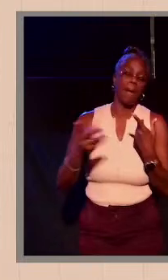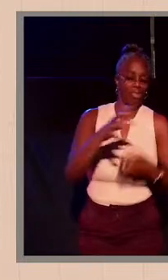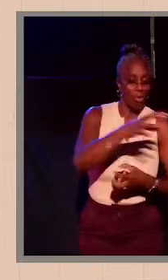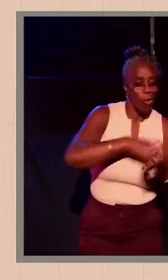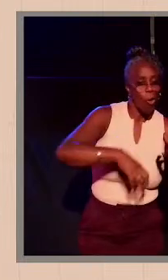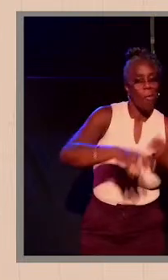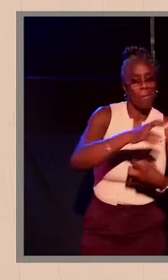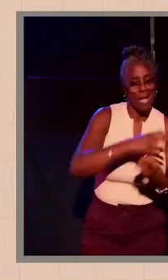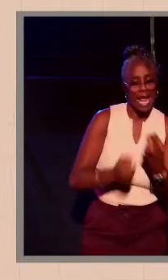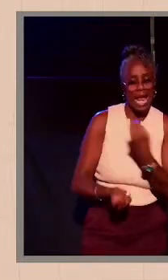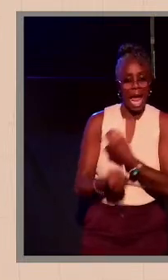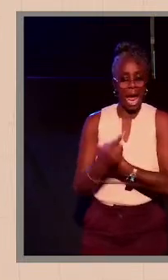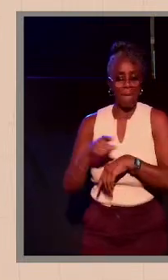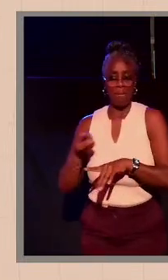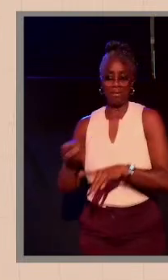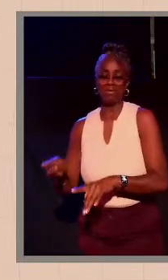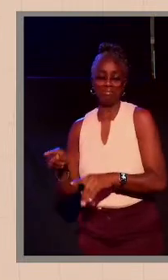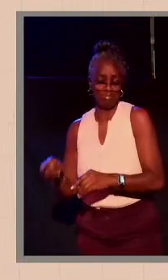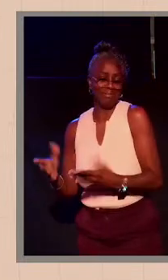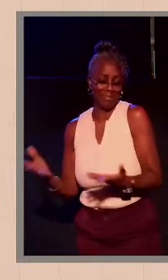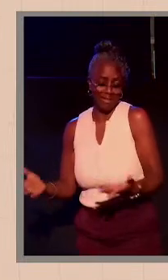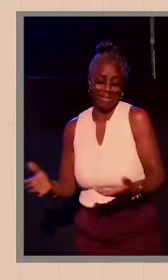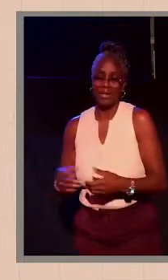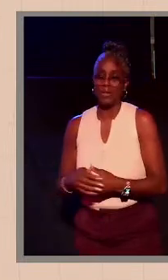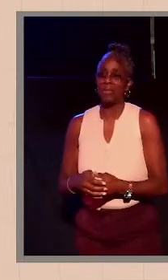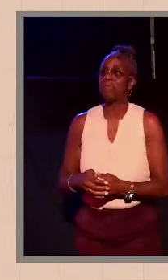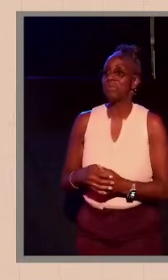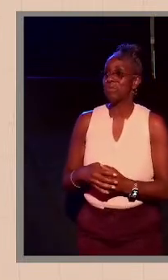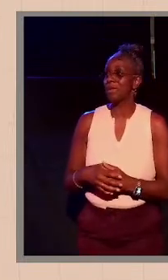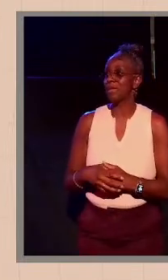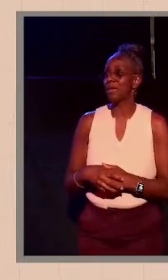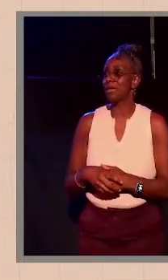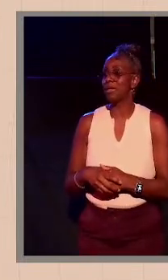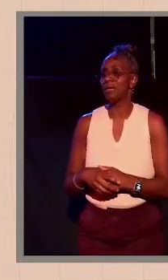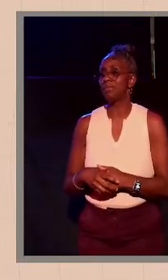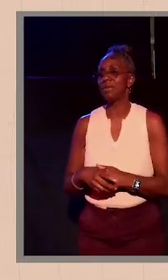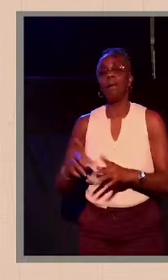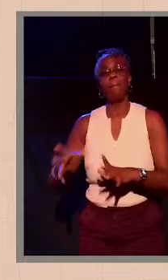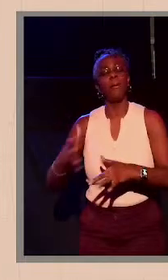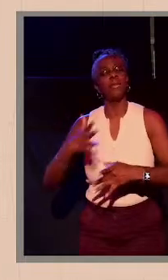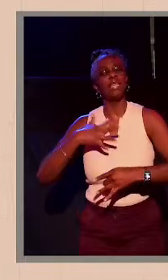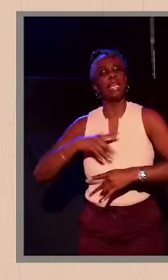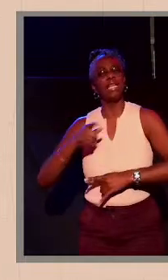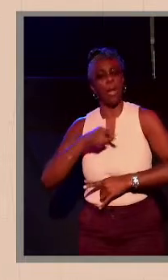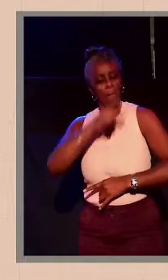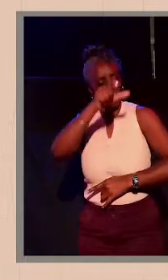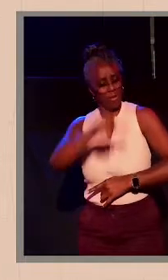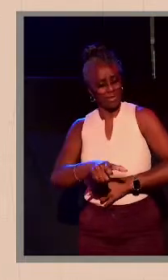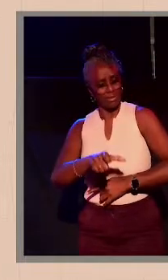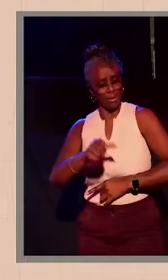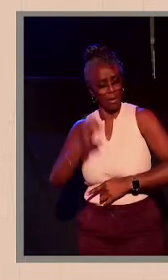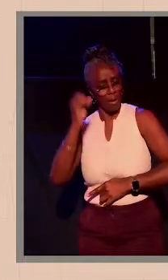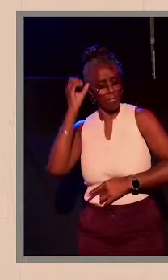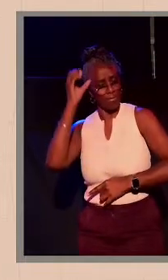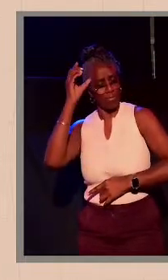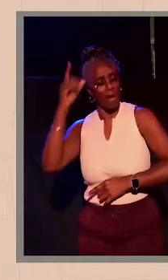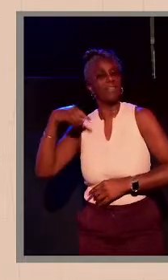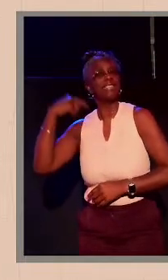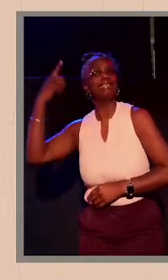if you don't, so you sort of need a sound person to understand this.